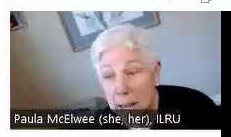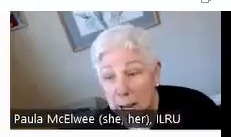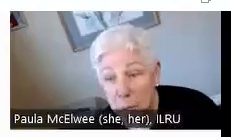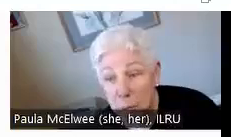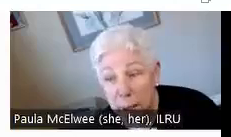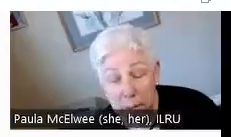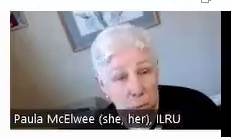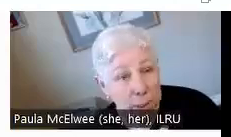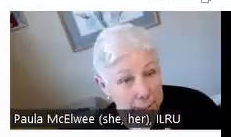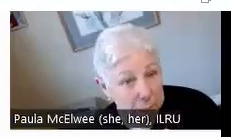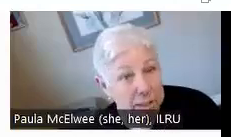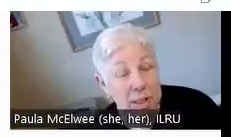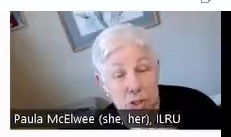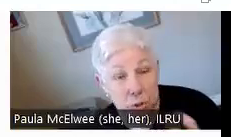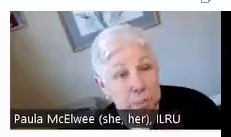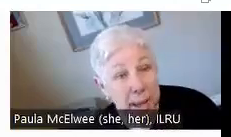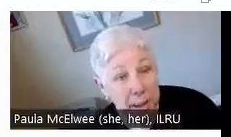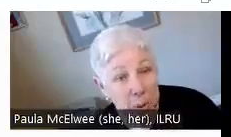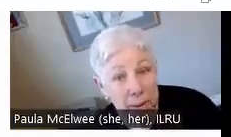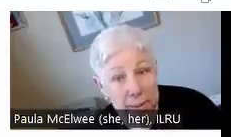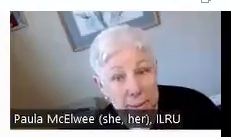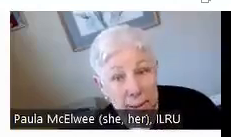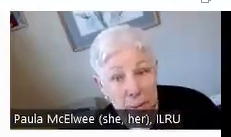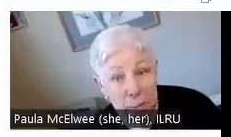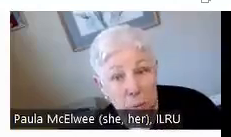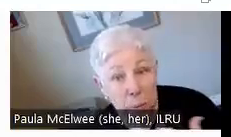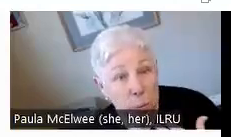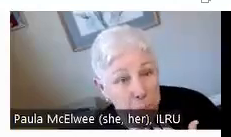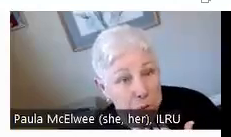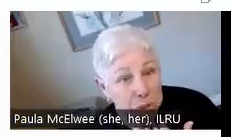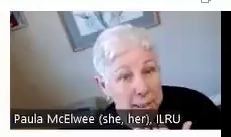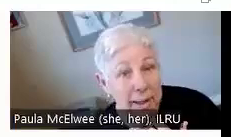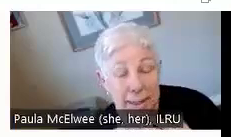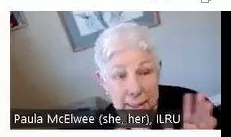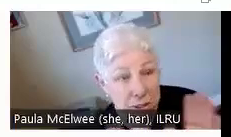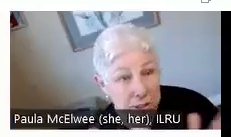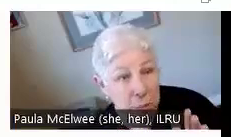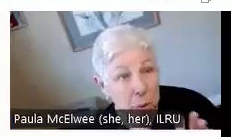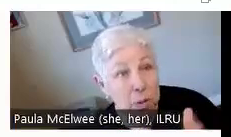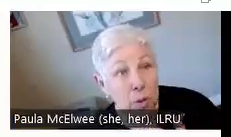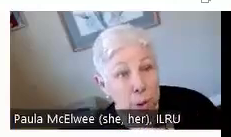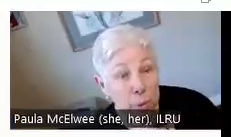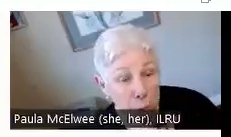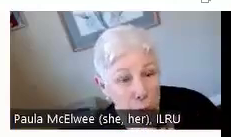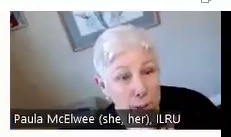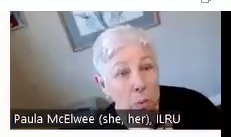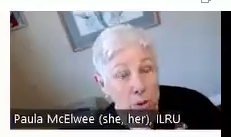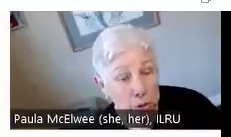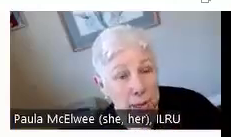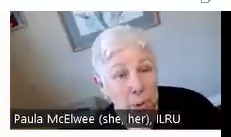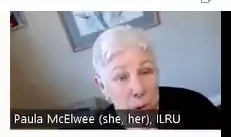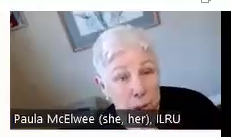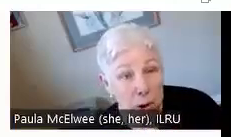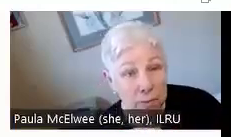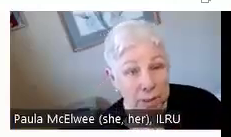asked. And we expect that you keep that private. We will be posting, like I said, just the part that we record, and